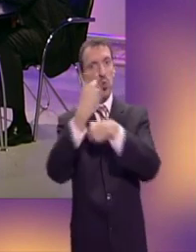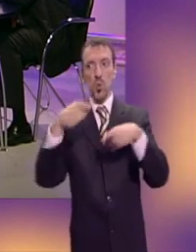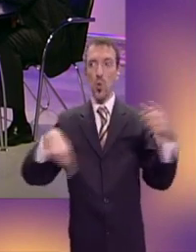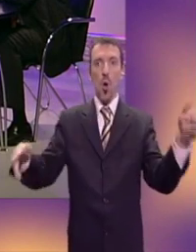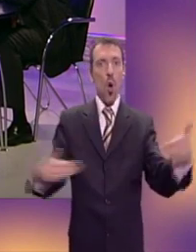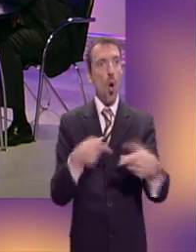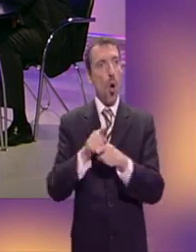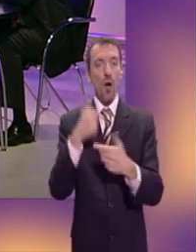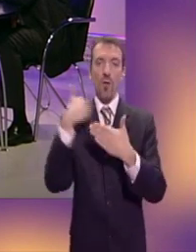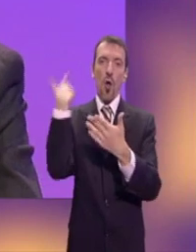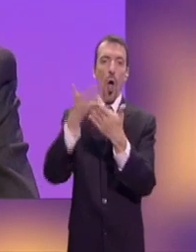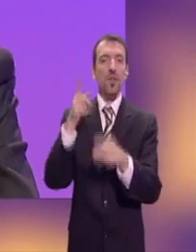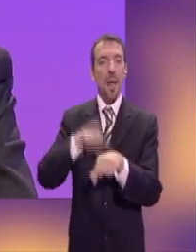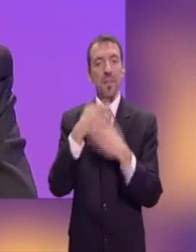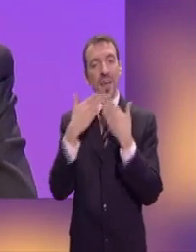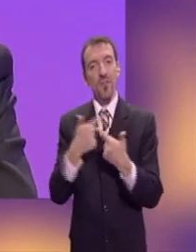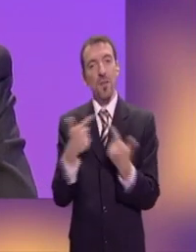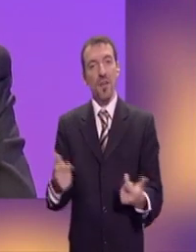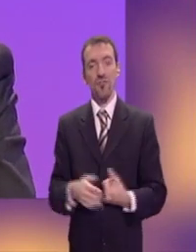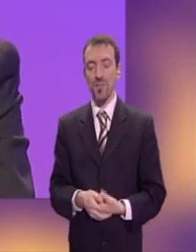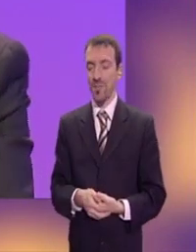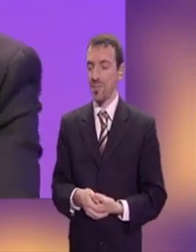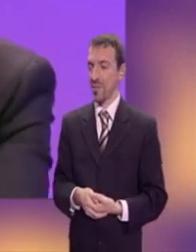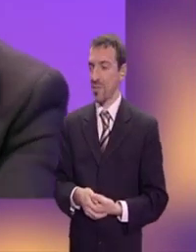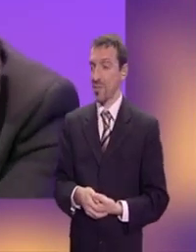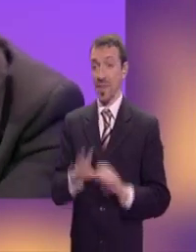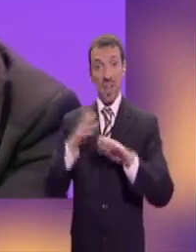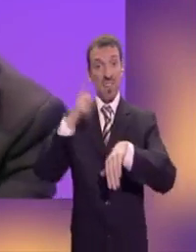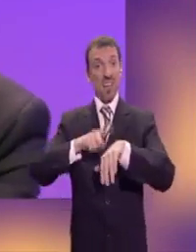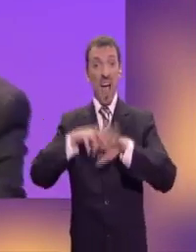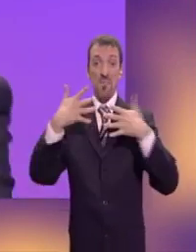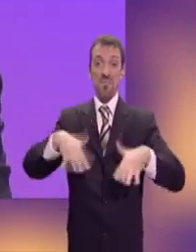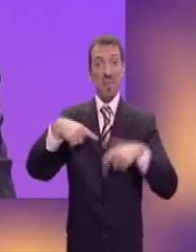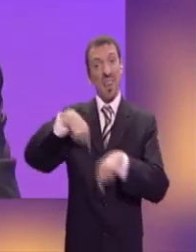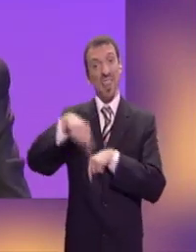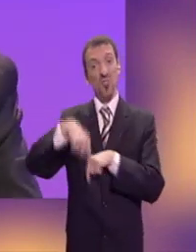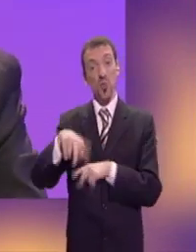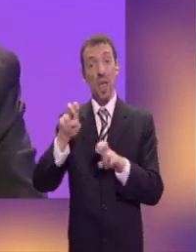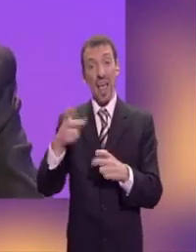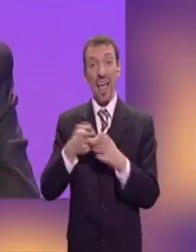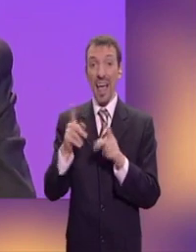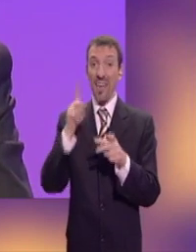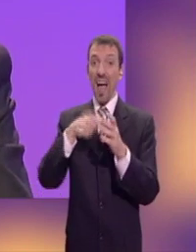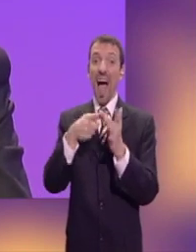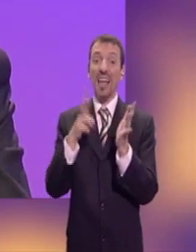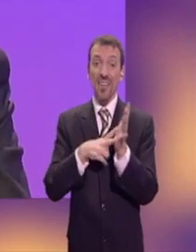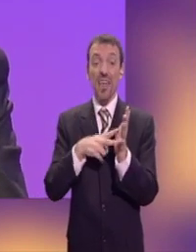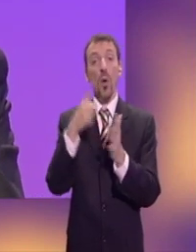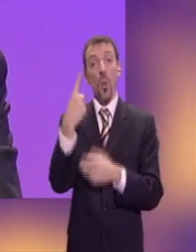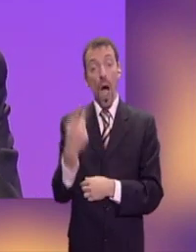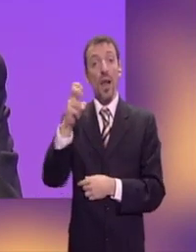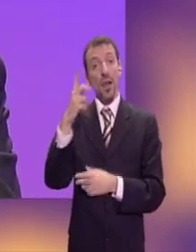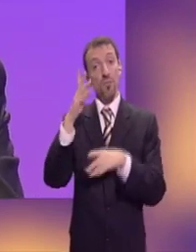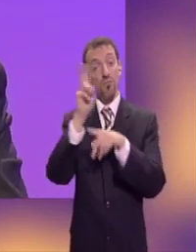so it's been great. Thank you very much indeed. Well, that's all we've got time for this week. If you've just tuned in on ITV1, you can see the whole programme